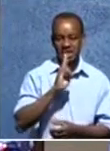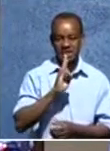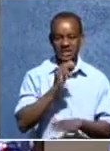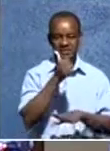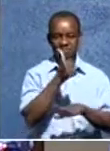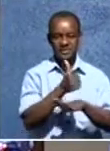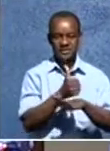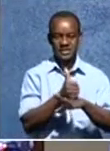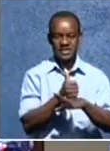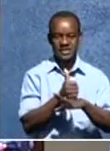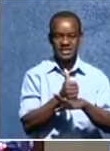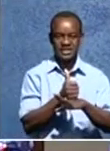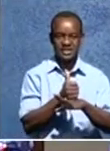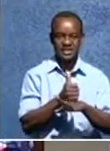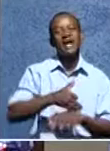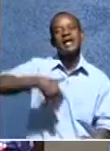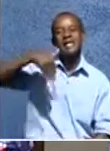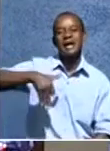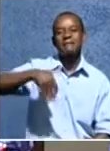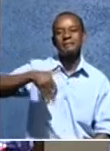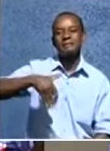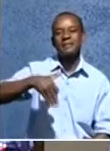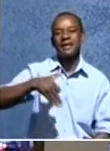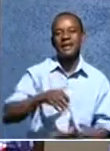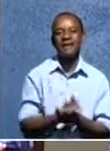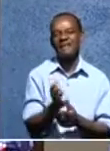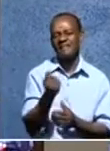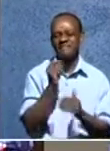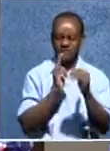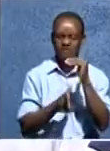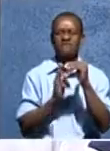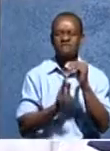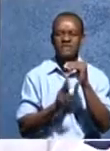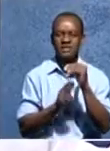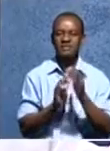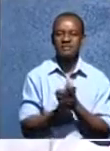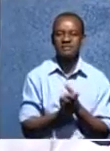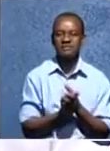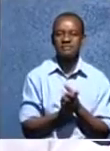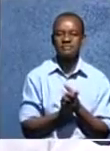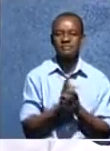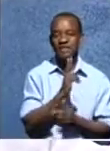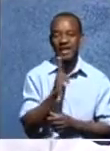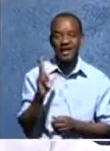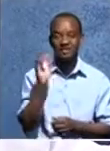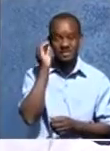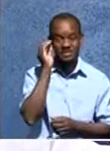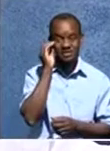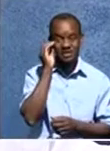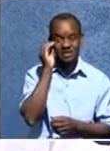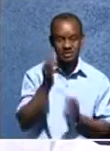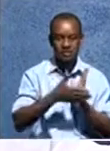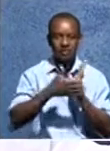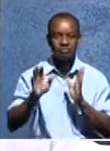for this nation. Well, as you have rightly said, it's an open secret. Basically,